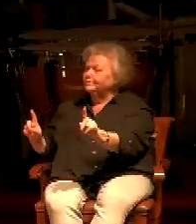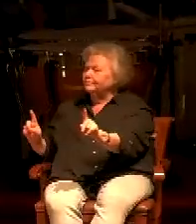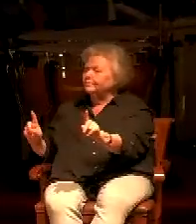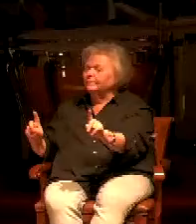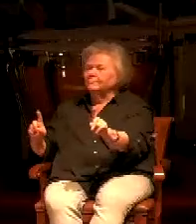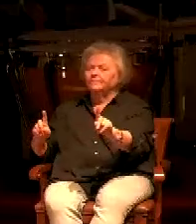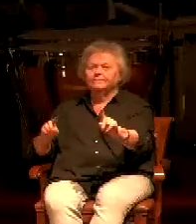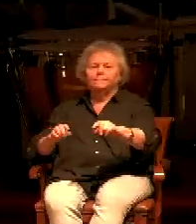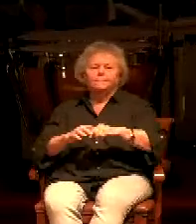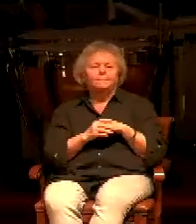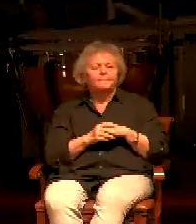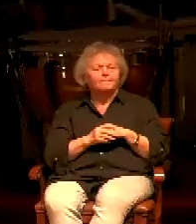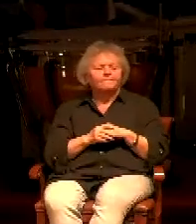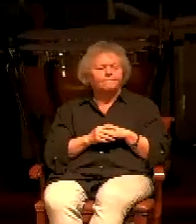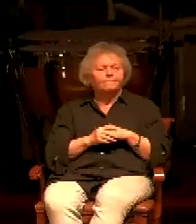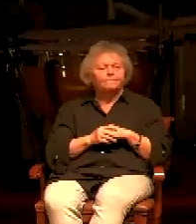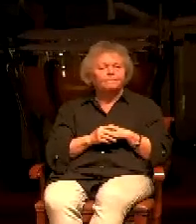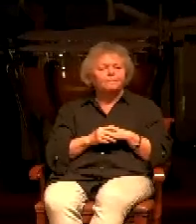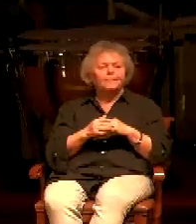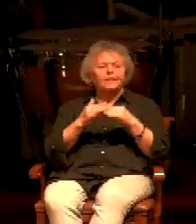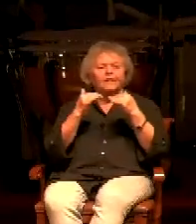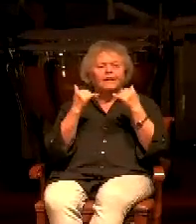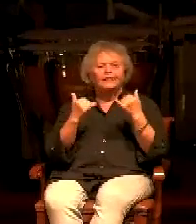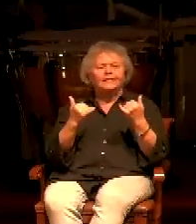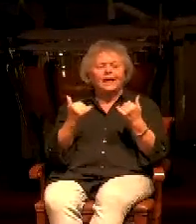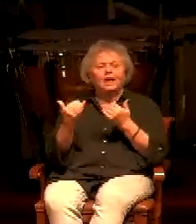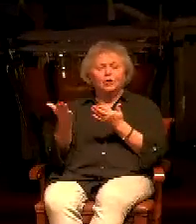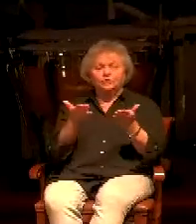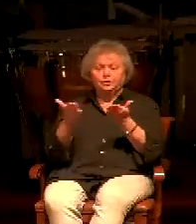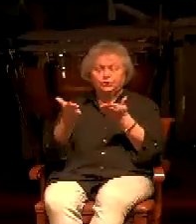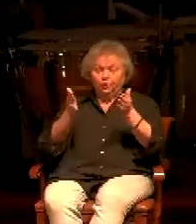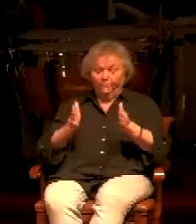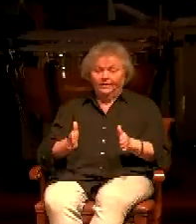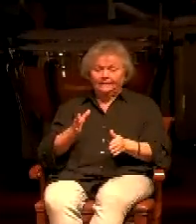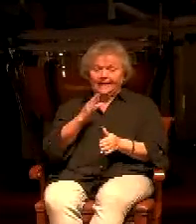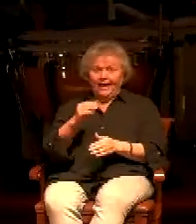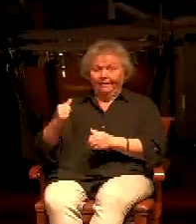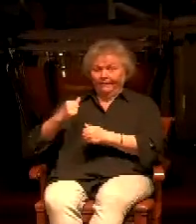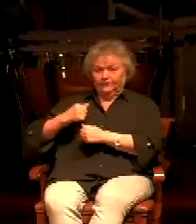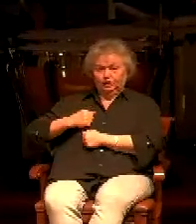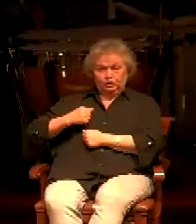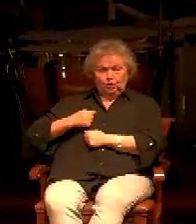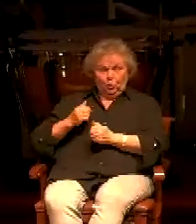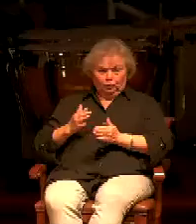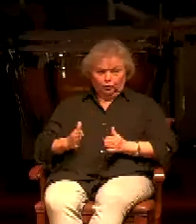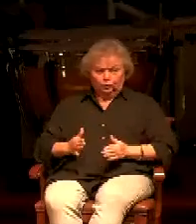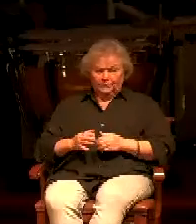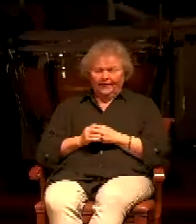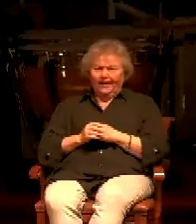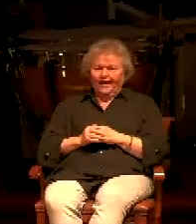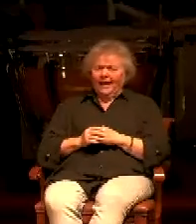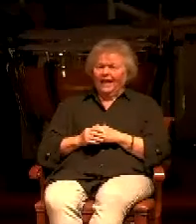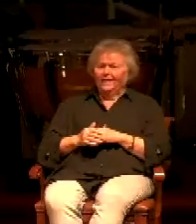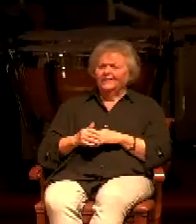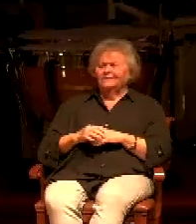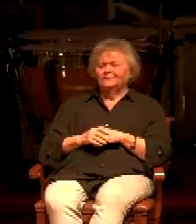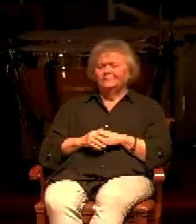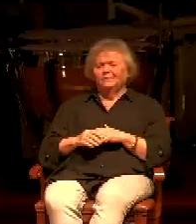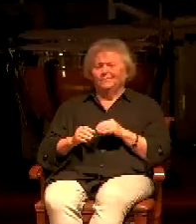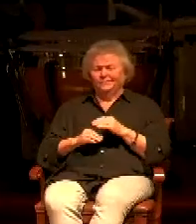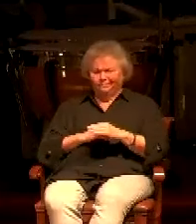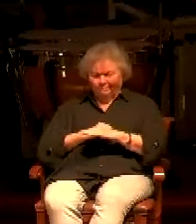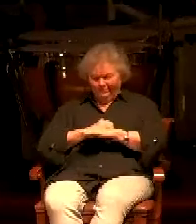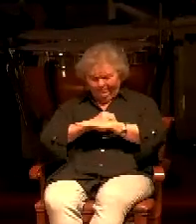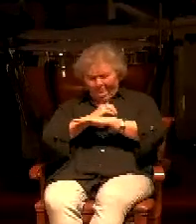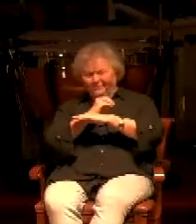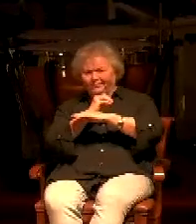18. Now the servants and the officers, remember, this is in the wee hours of the morning, it's cold, it's a spring morning. The house is